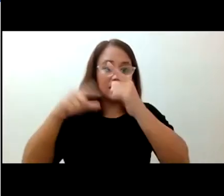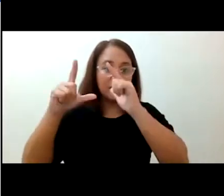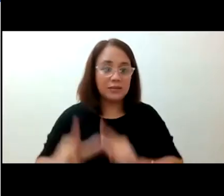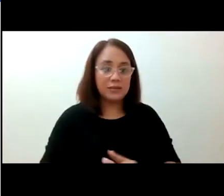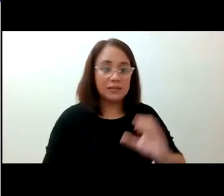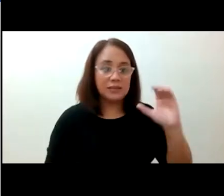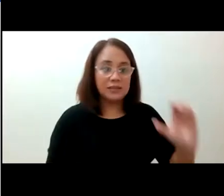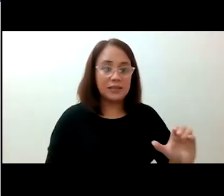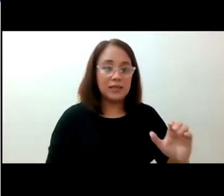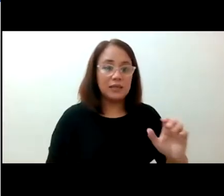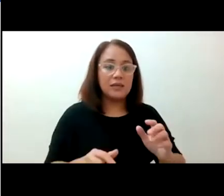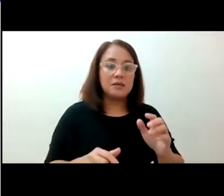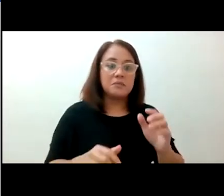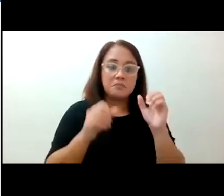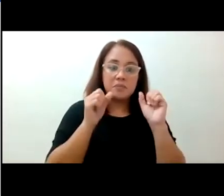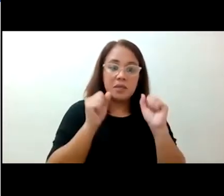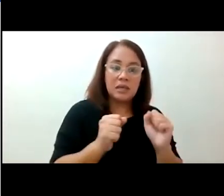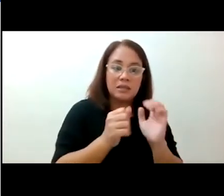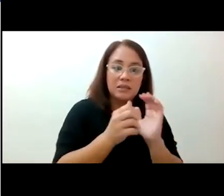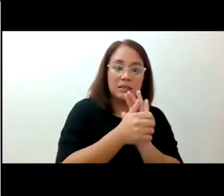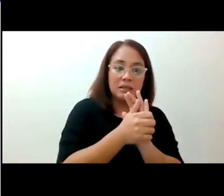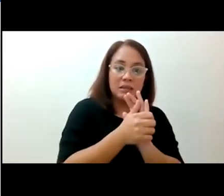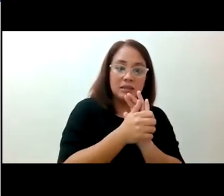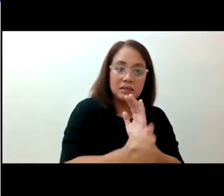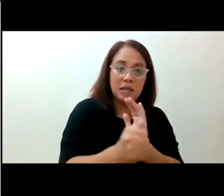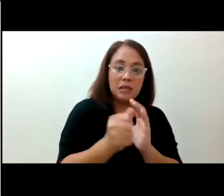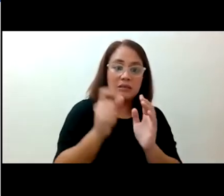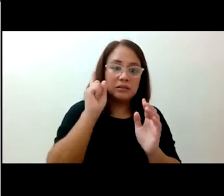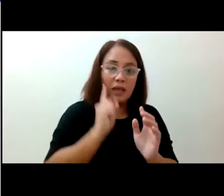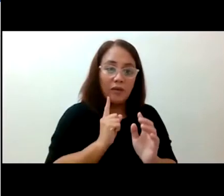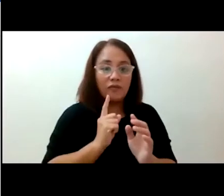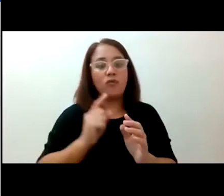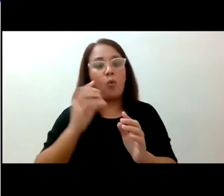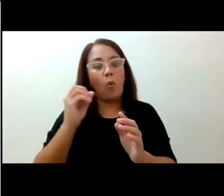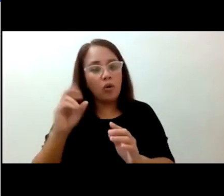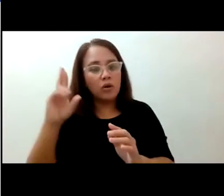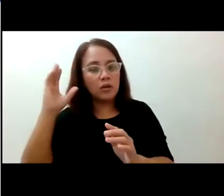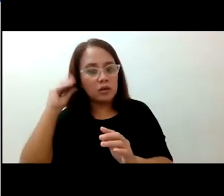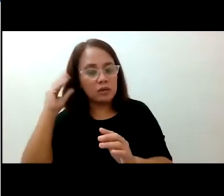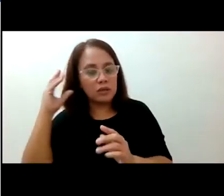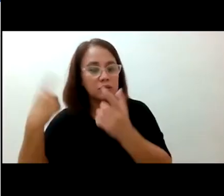by either skilled deaf or skilled hearing signers,